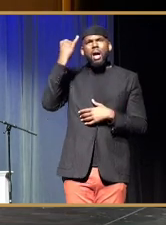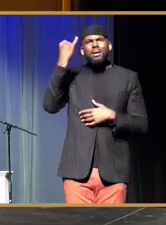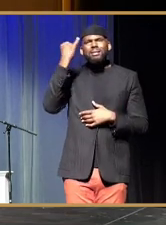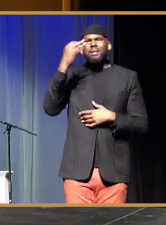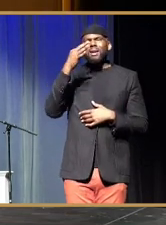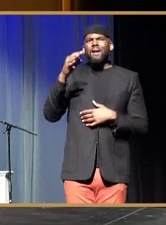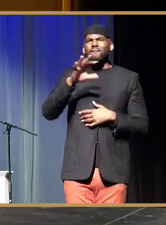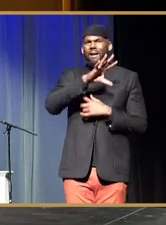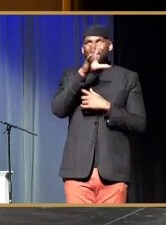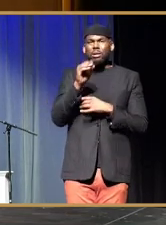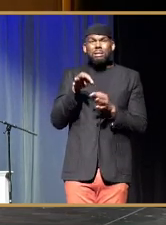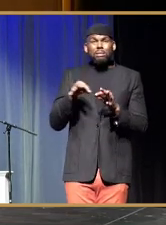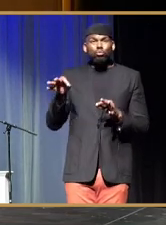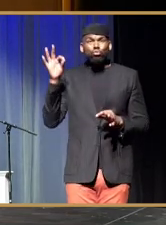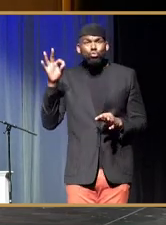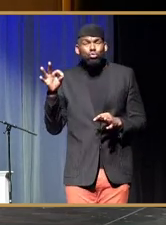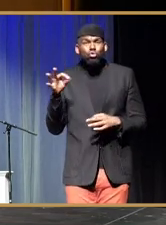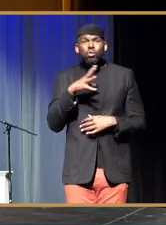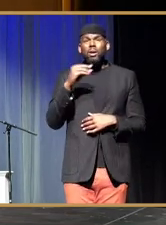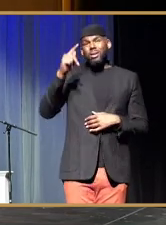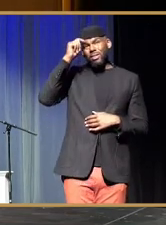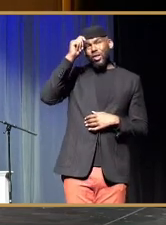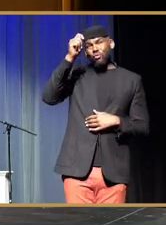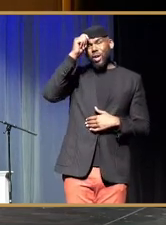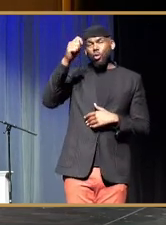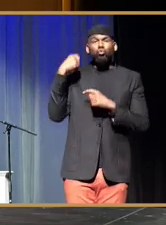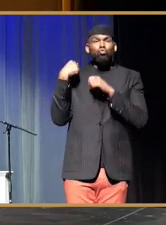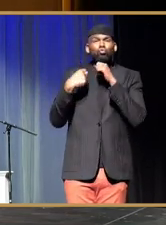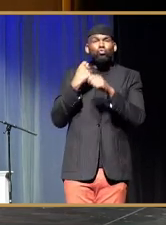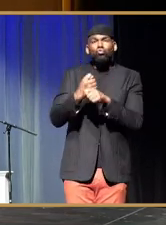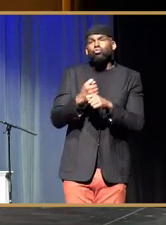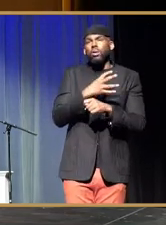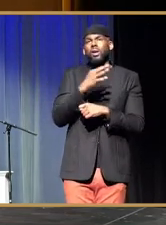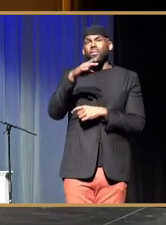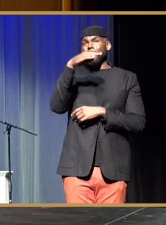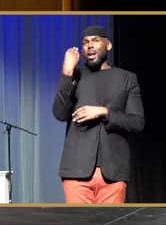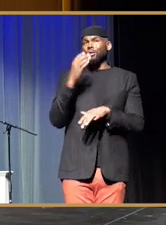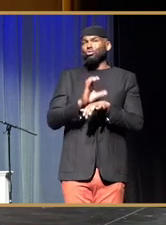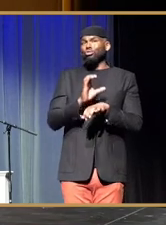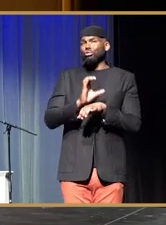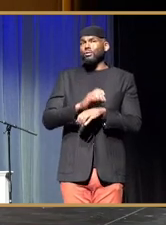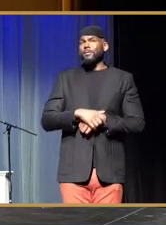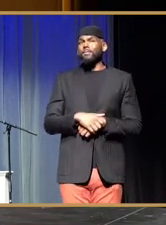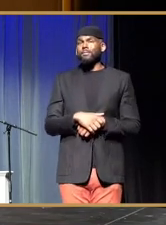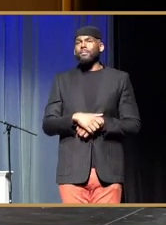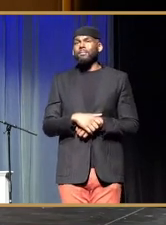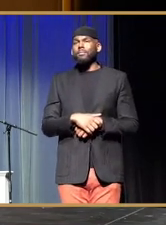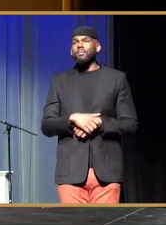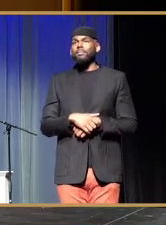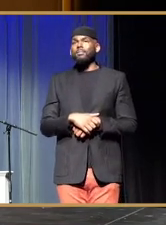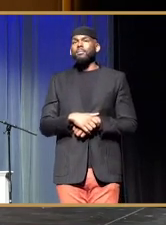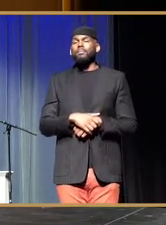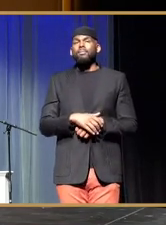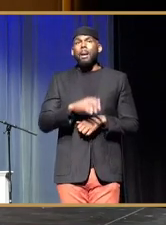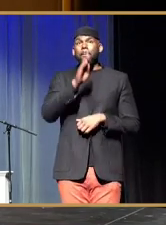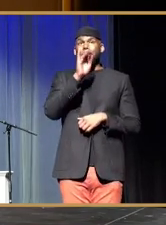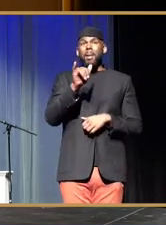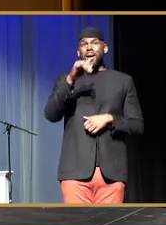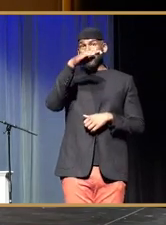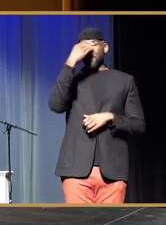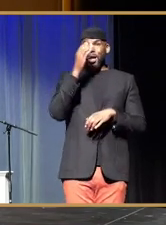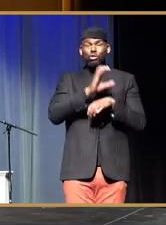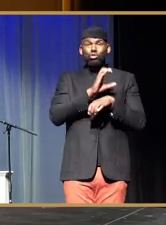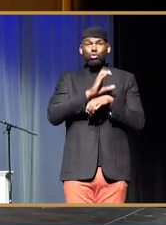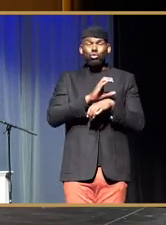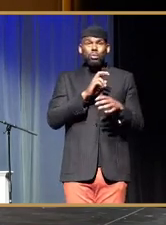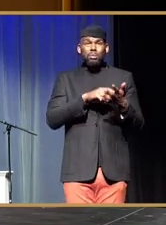African spirituality and the theological tradition of the black church. Now, by the black church, I do